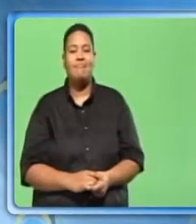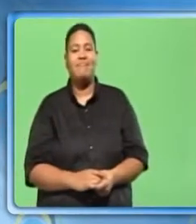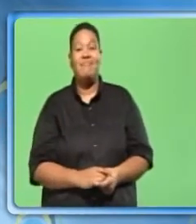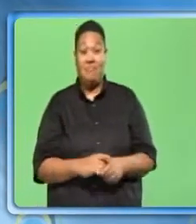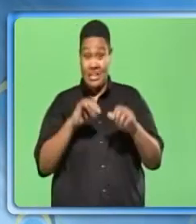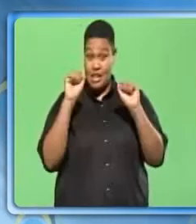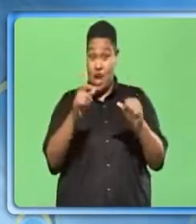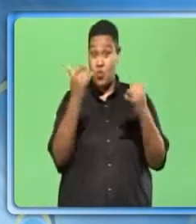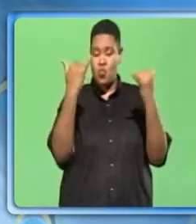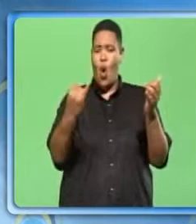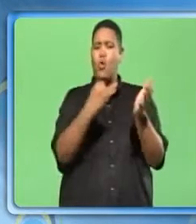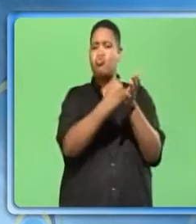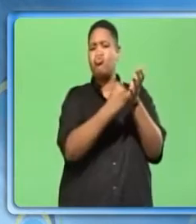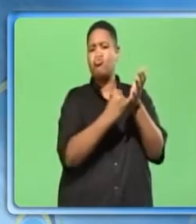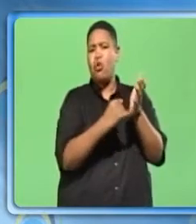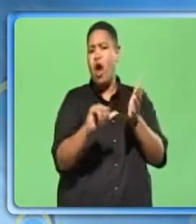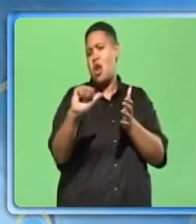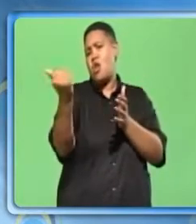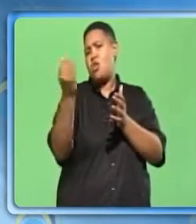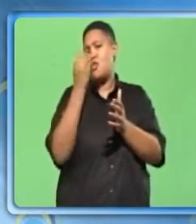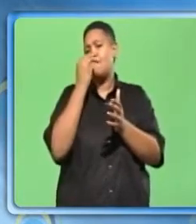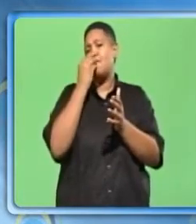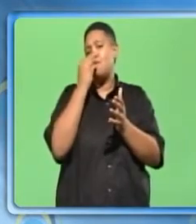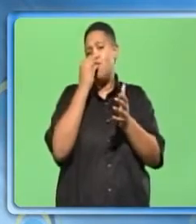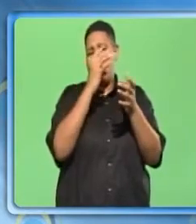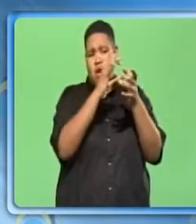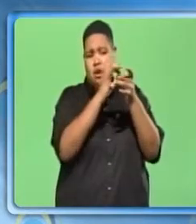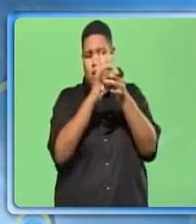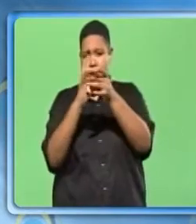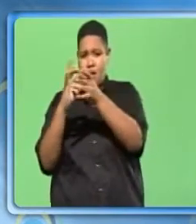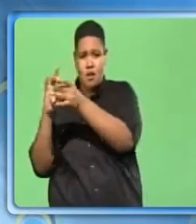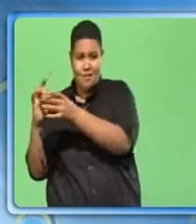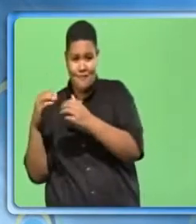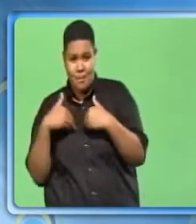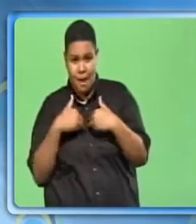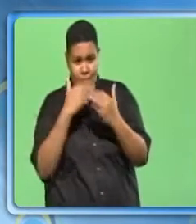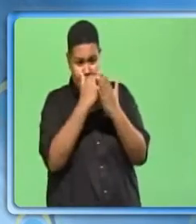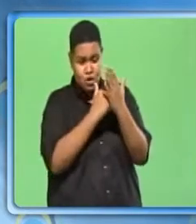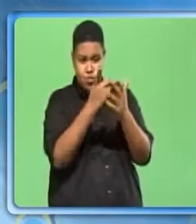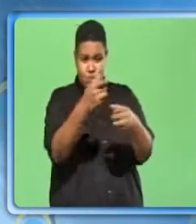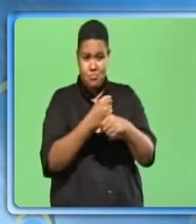Can you now draw another food chain from the list of animals that you have made?